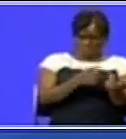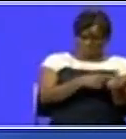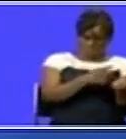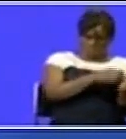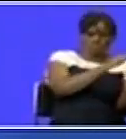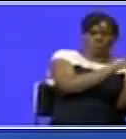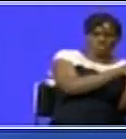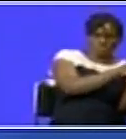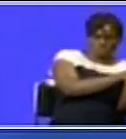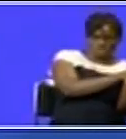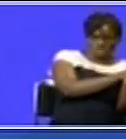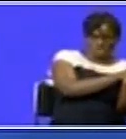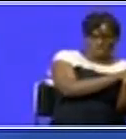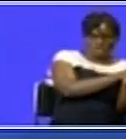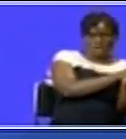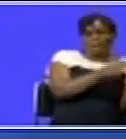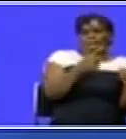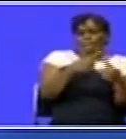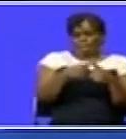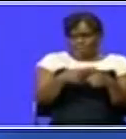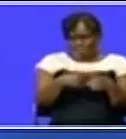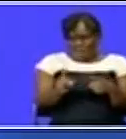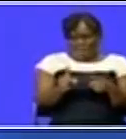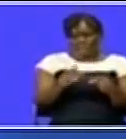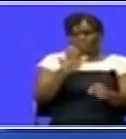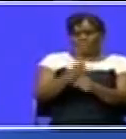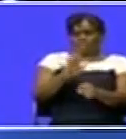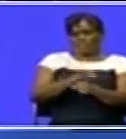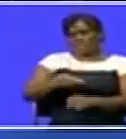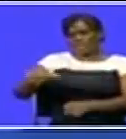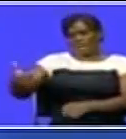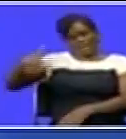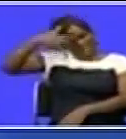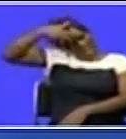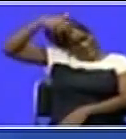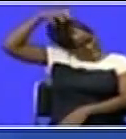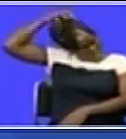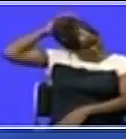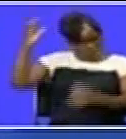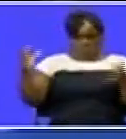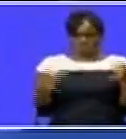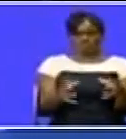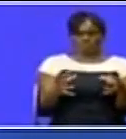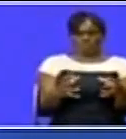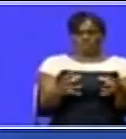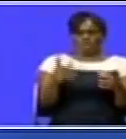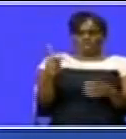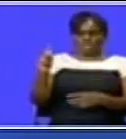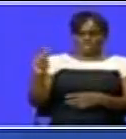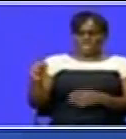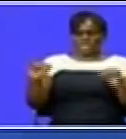not just for Meru National Park, but for the bloodlines of many other prides of lions. Dorcas Wangira, KTN News,